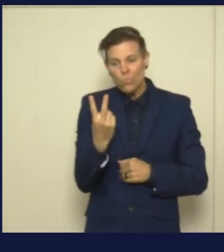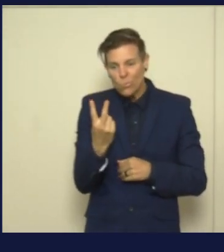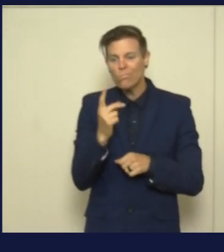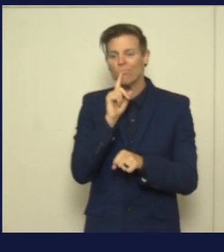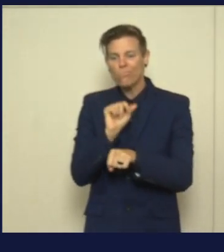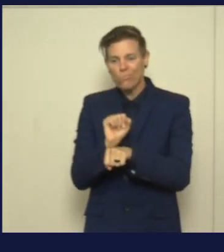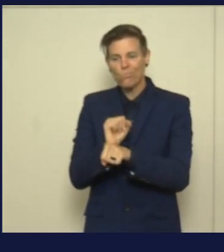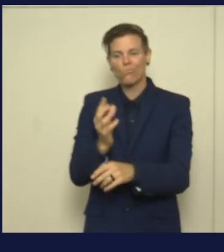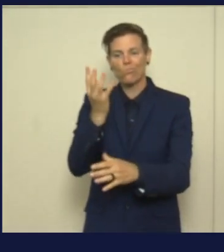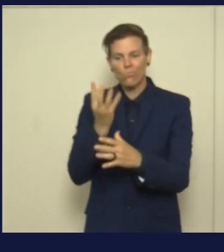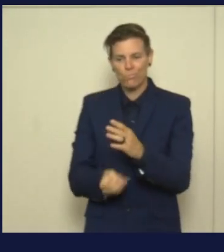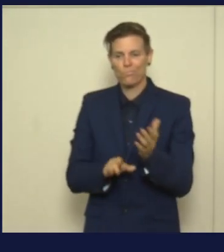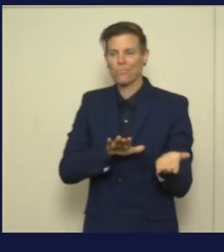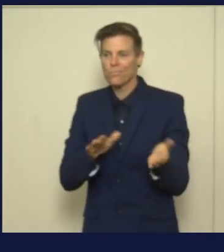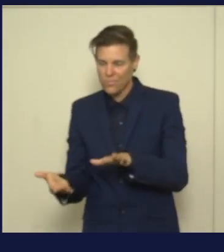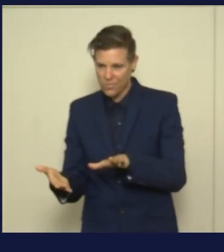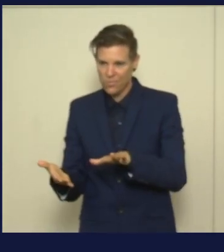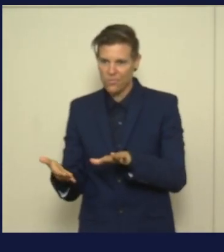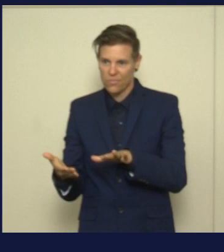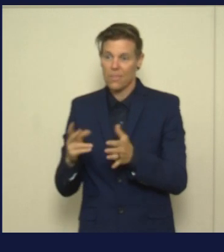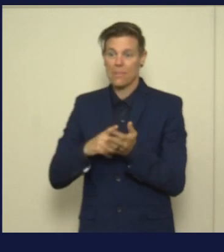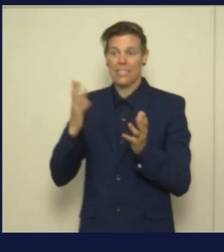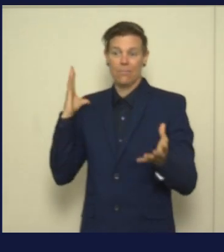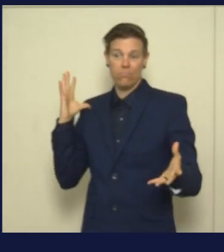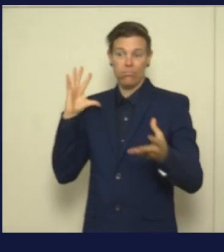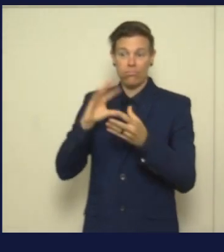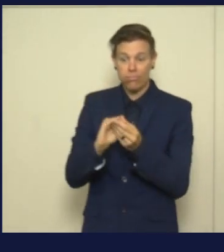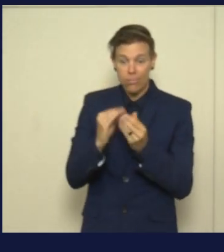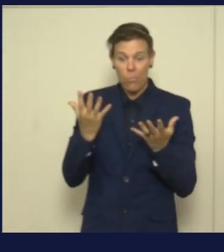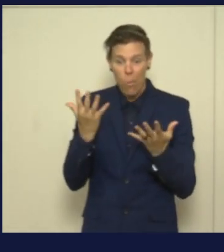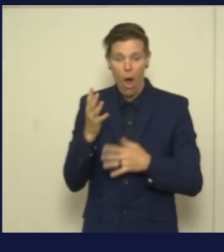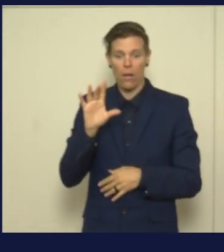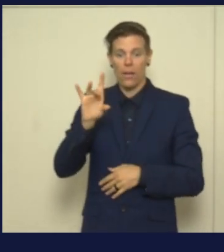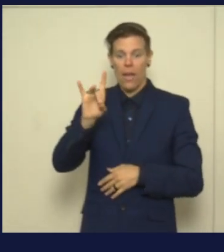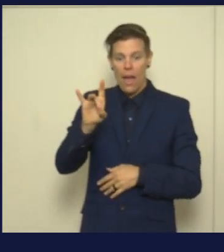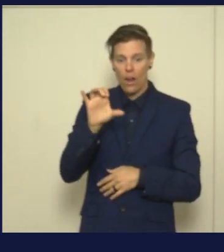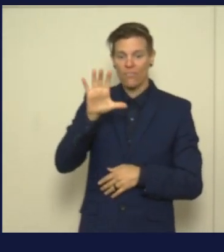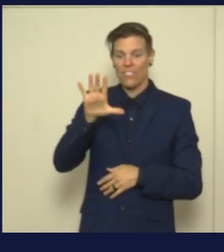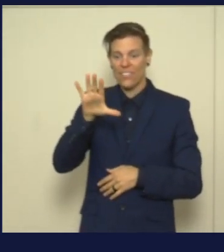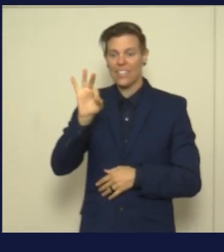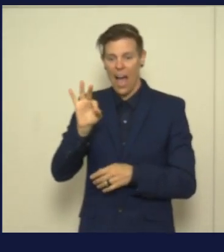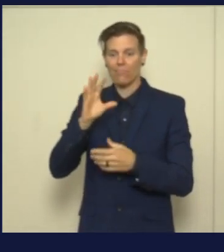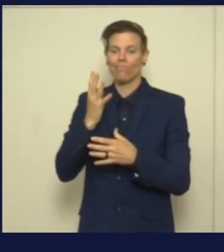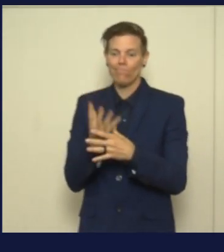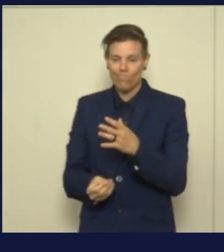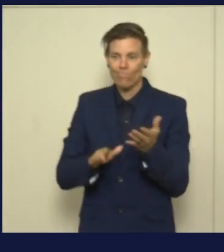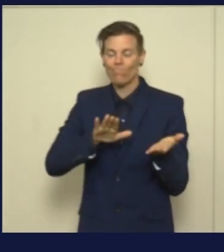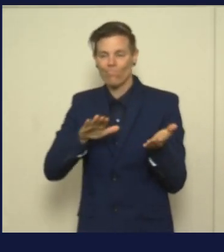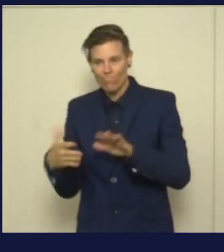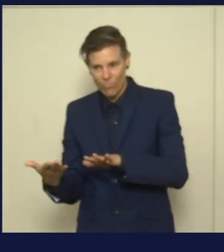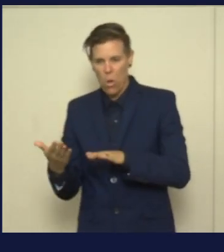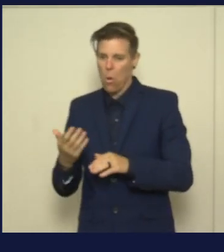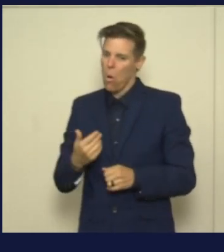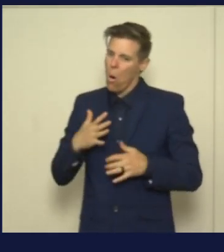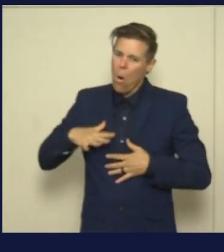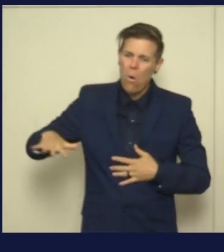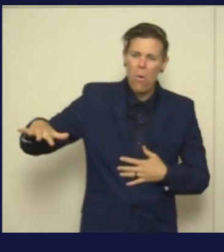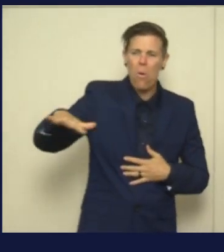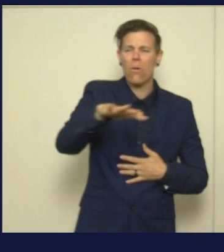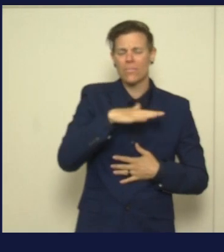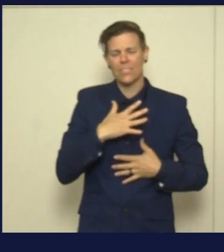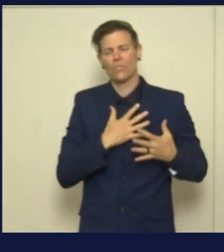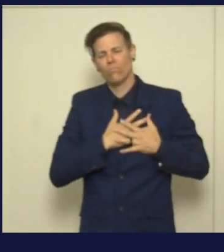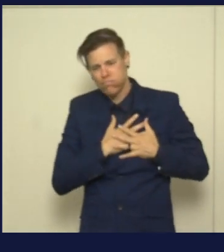as always, every New Mexican is mourning these losses, and our condolences to the families, loved